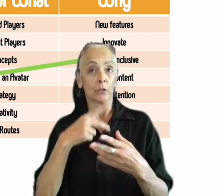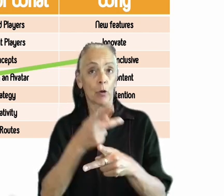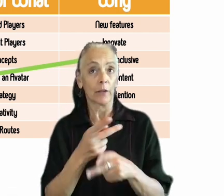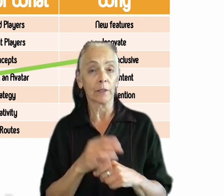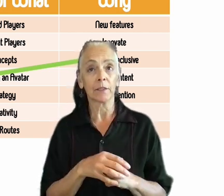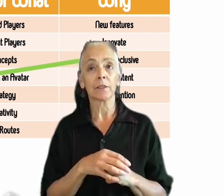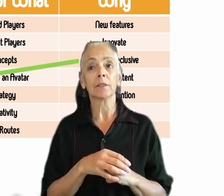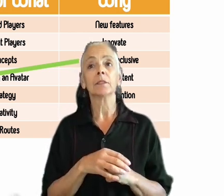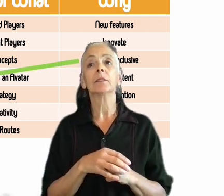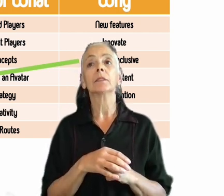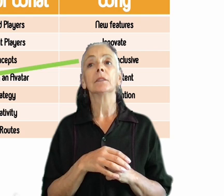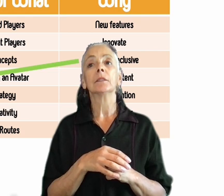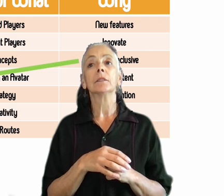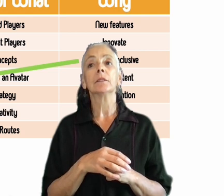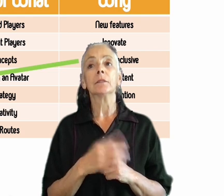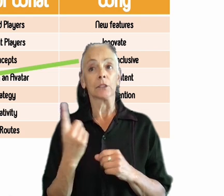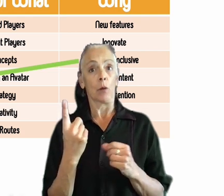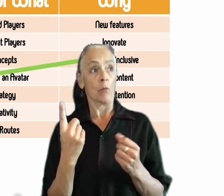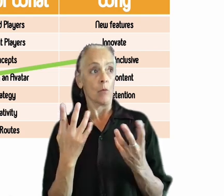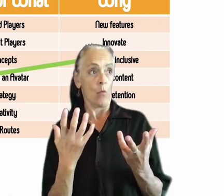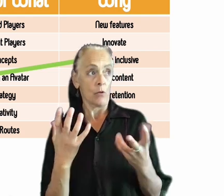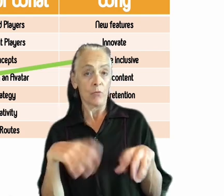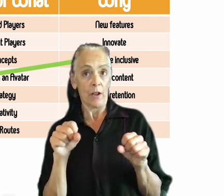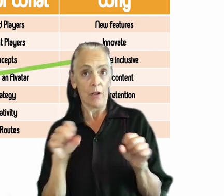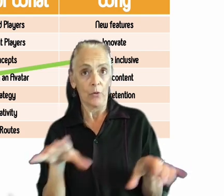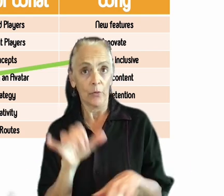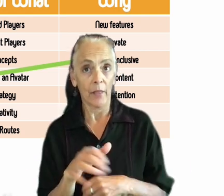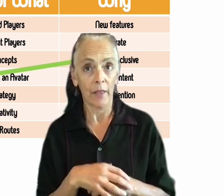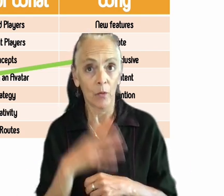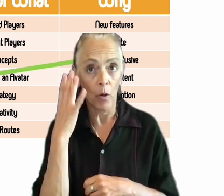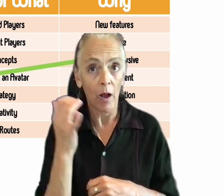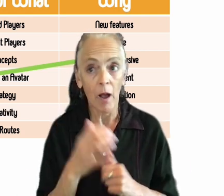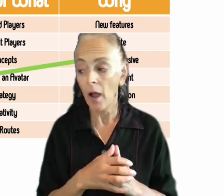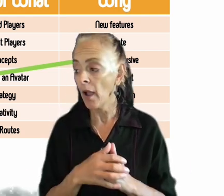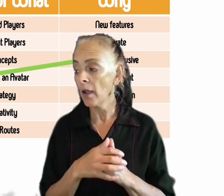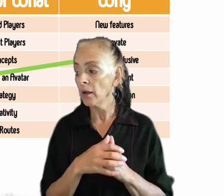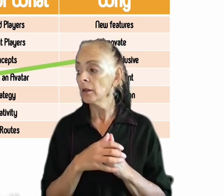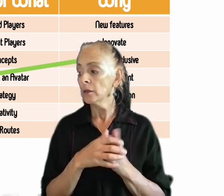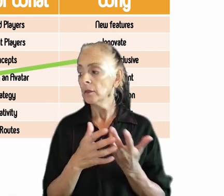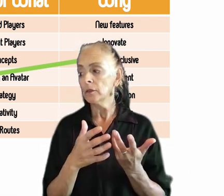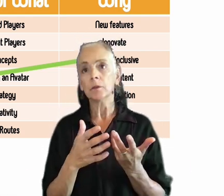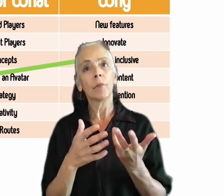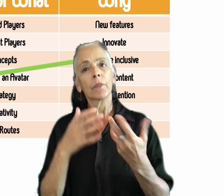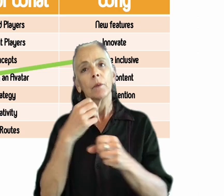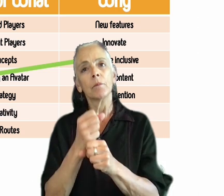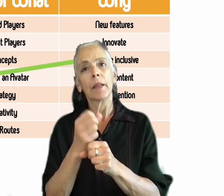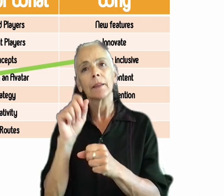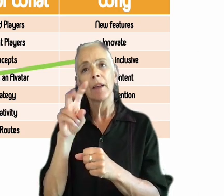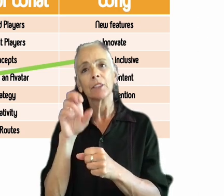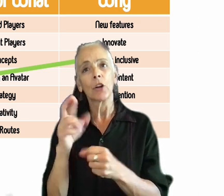might someone want to take this on this one on discover the totality of experiences when making an avatar so that we can be more